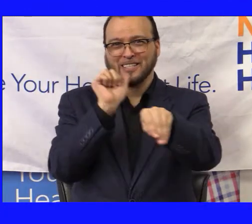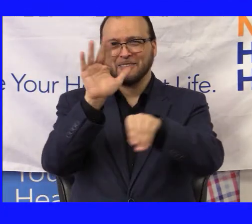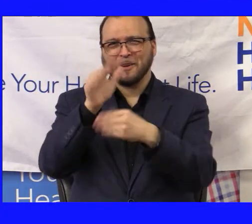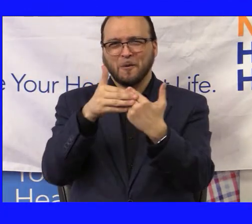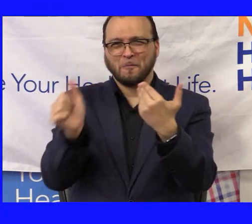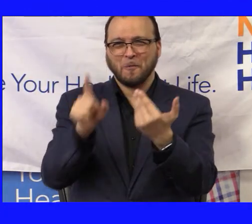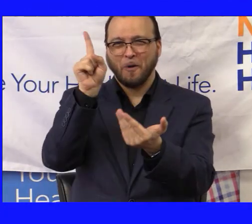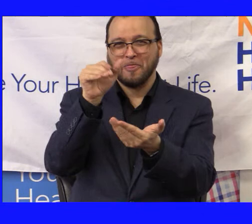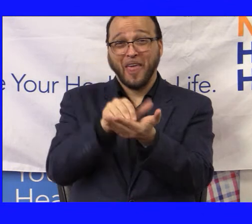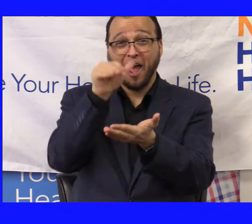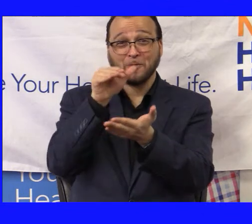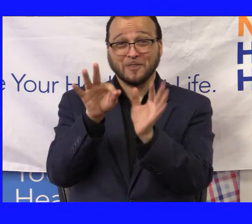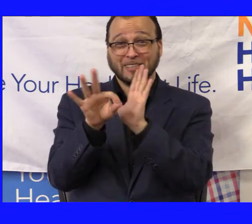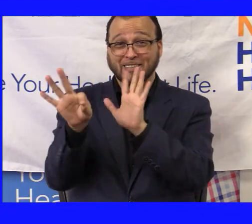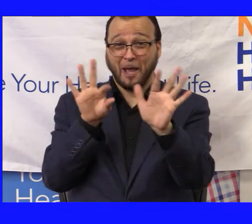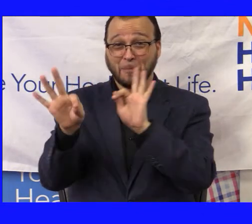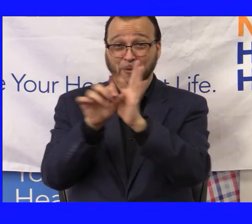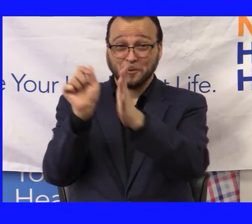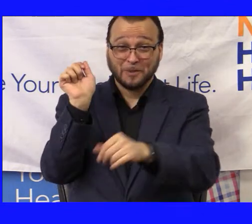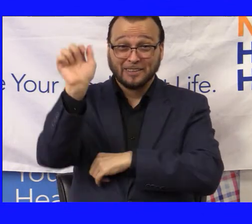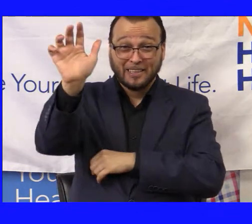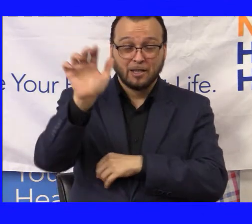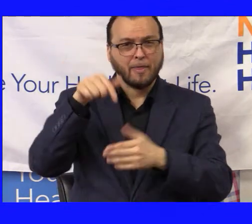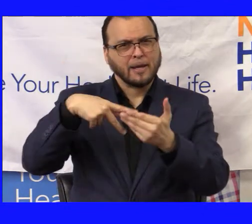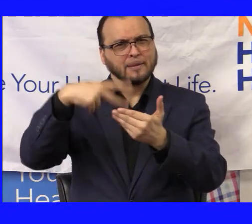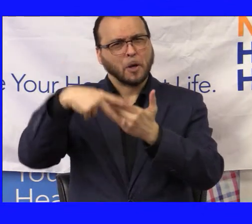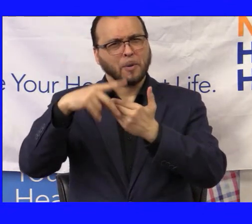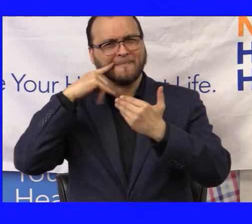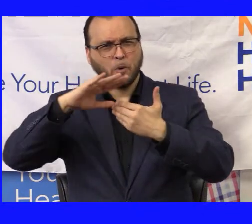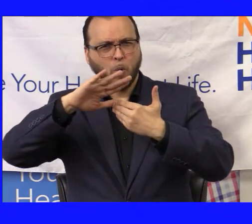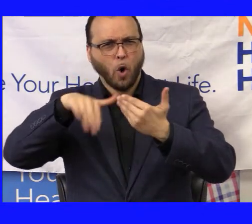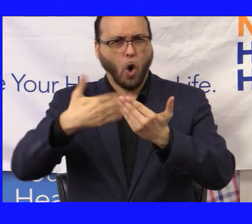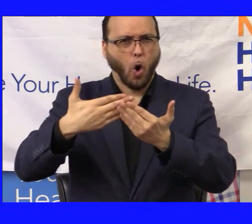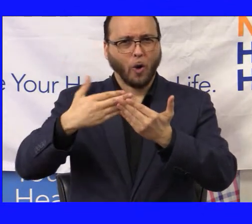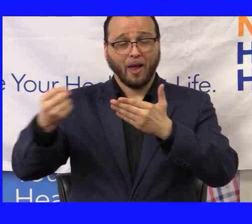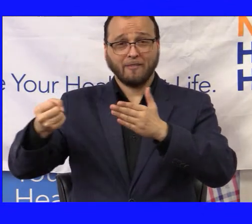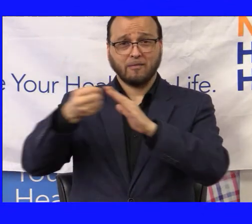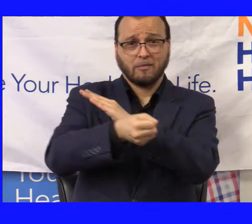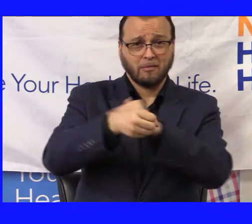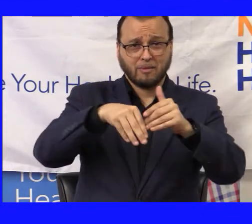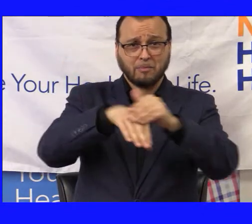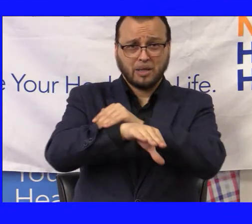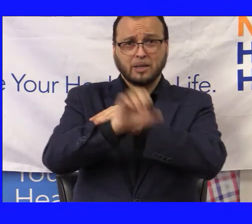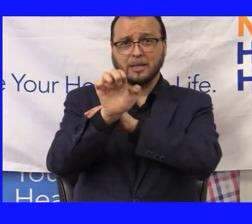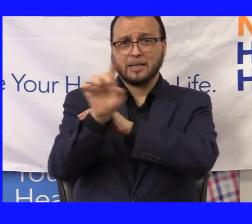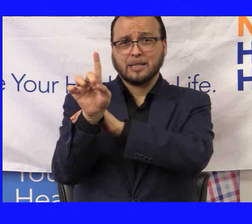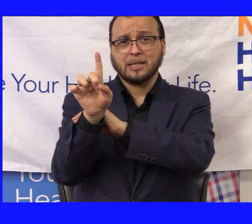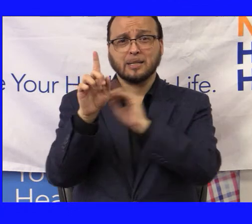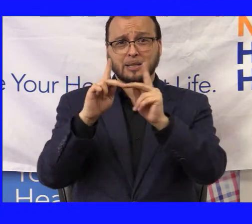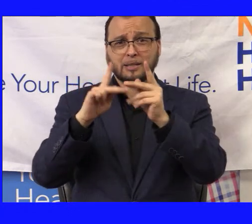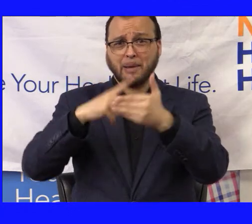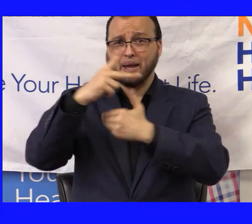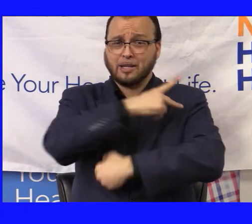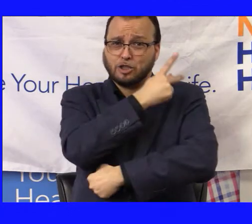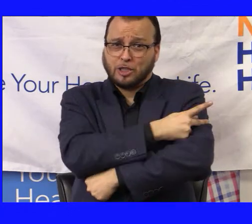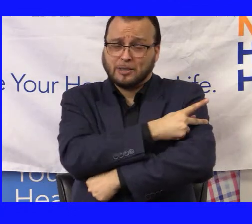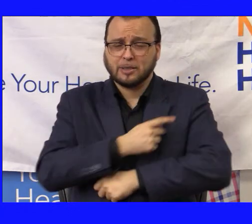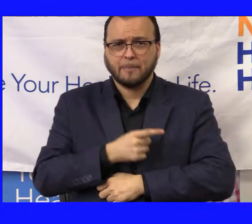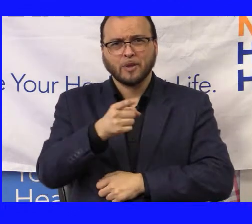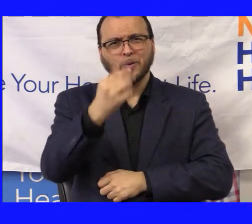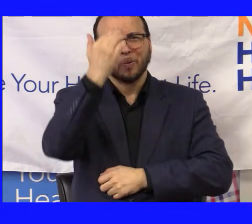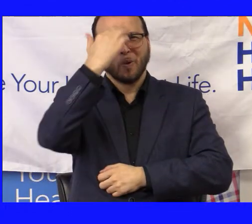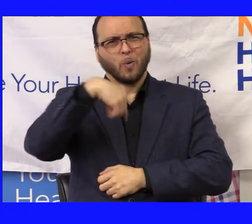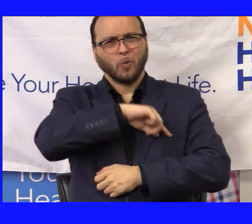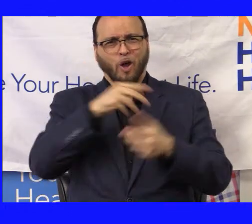to 1,000 samples. This program is for all of our admitted ED patients. As you know, we're